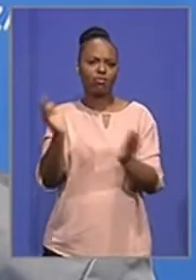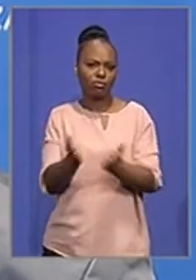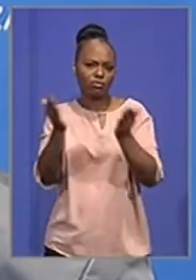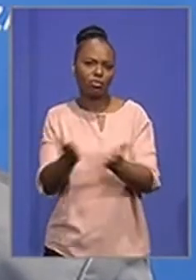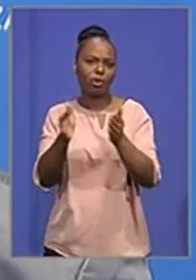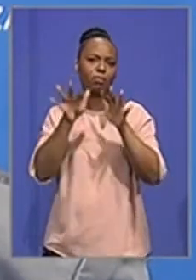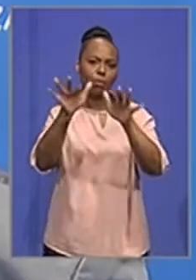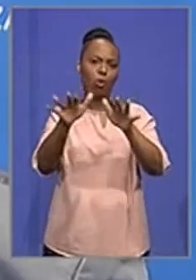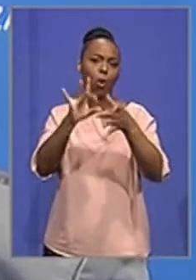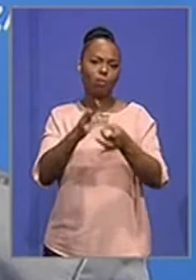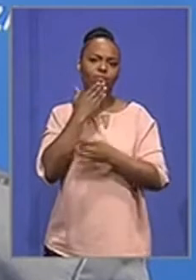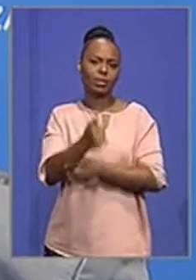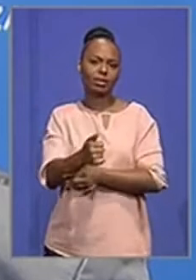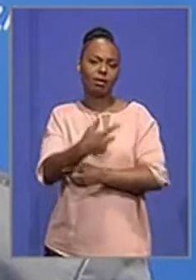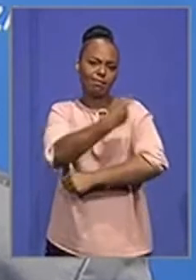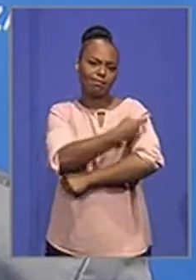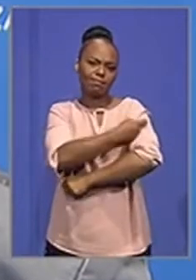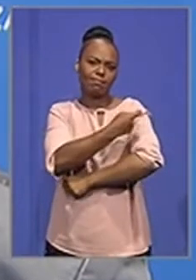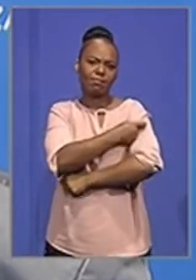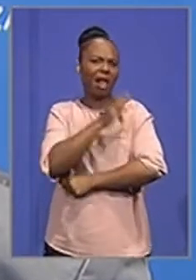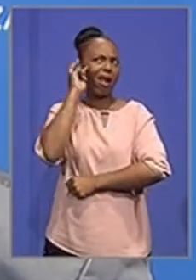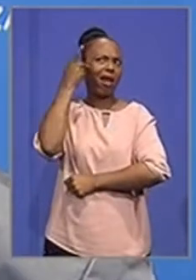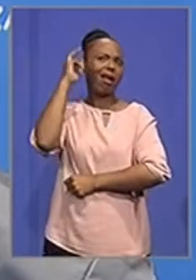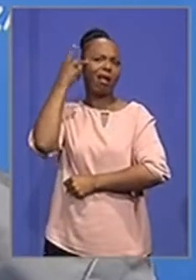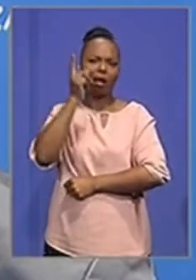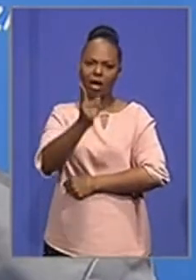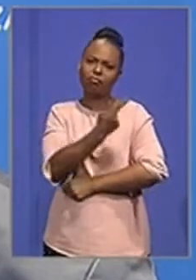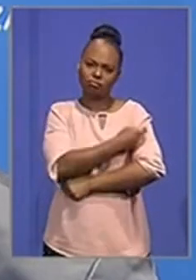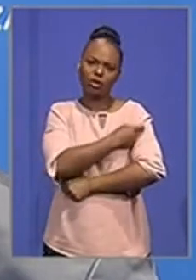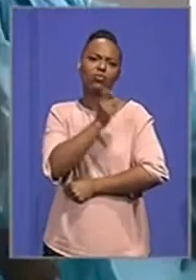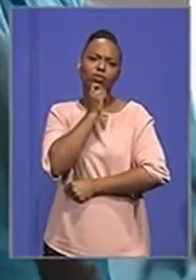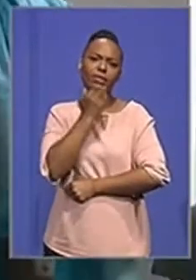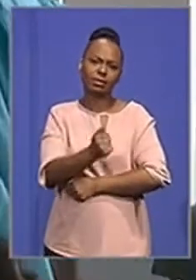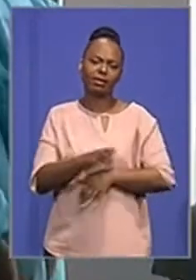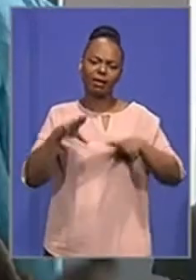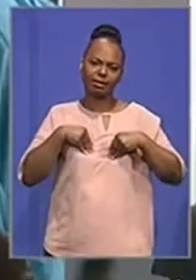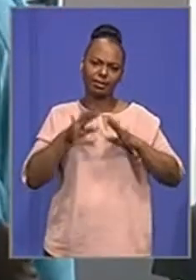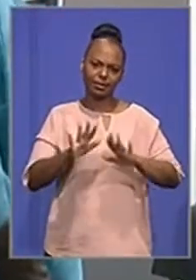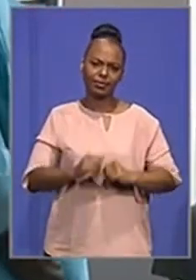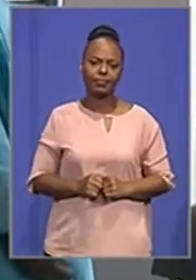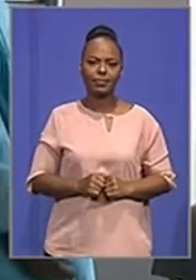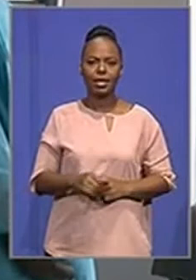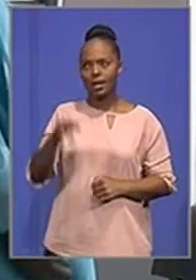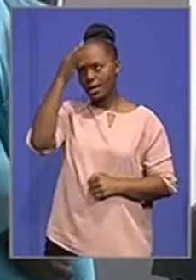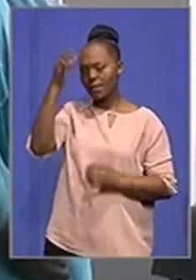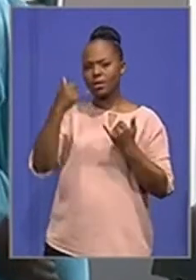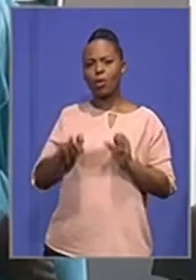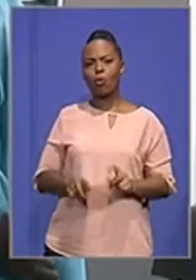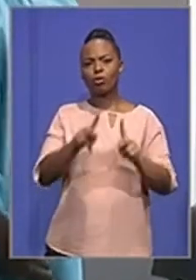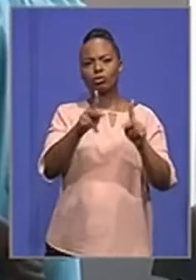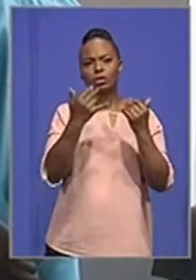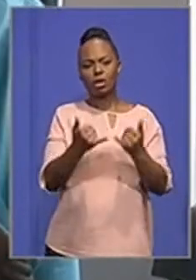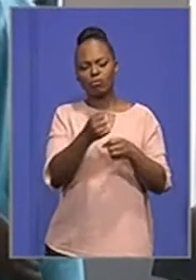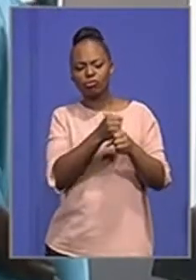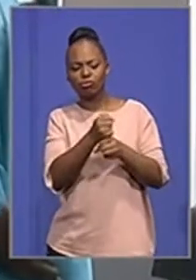gae gore ba seke ba belaela ba tlhabe moento ona. Puso e simolotse go tlhagisa diphatlatiro le go reka didiriswa